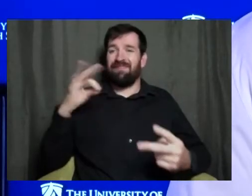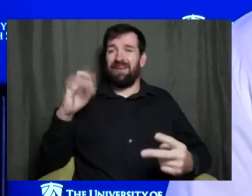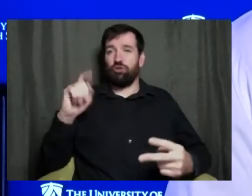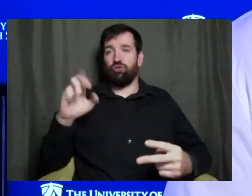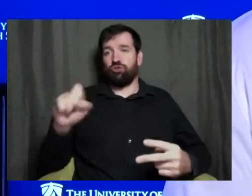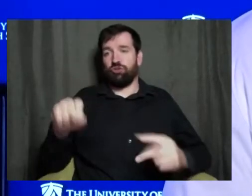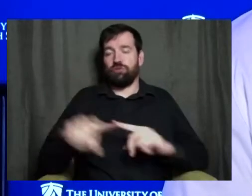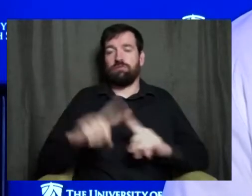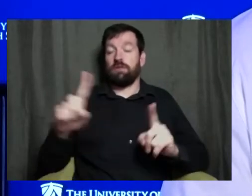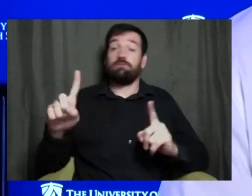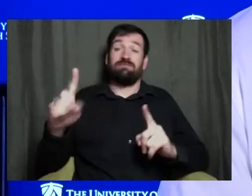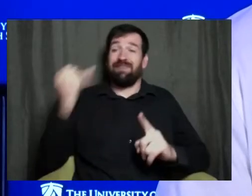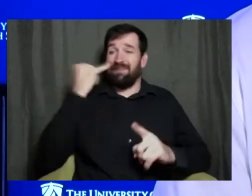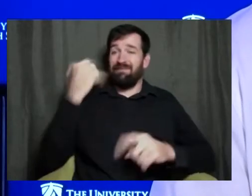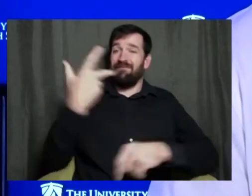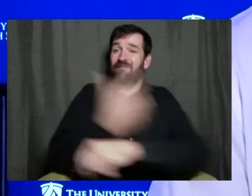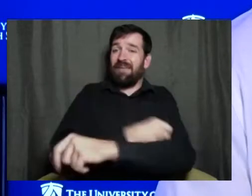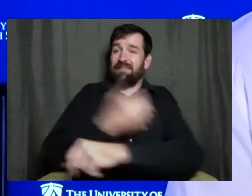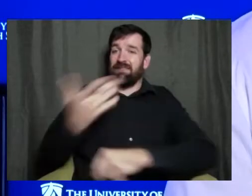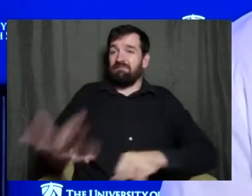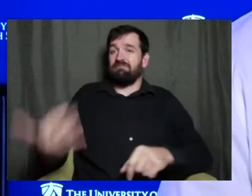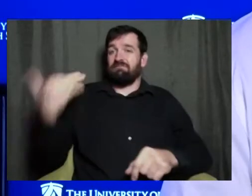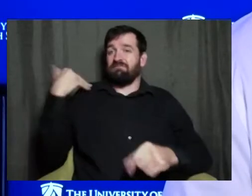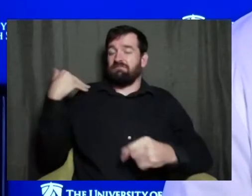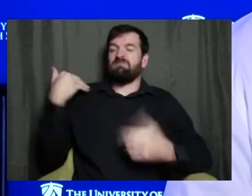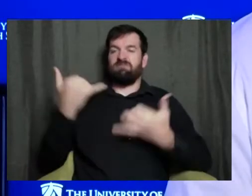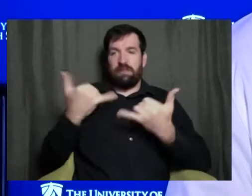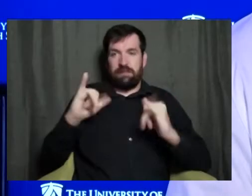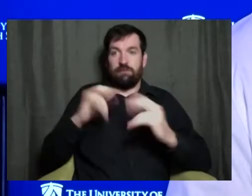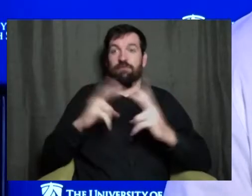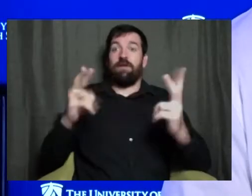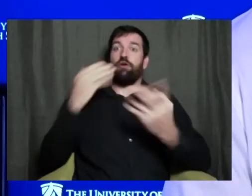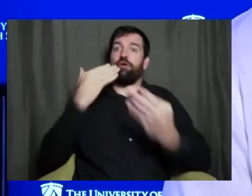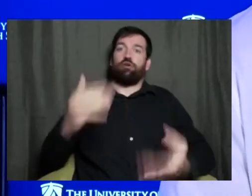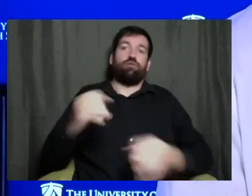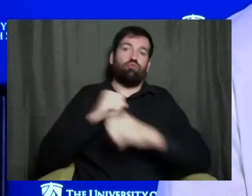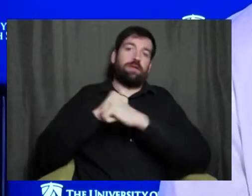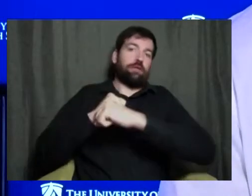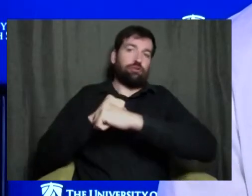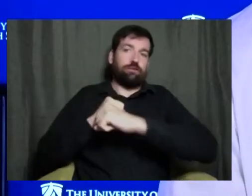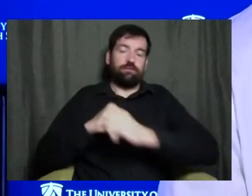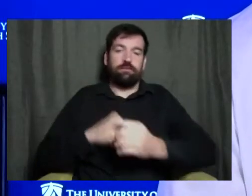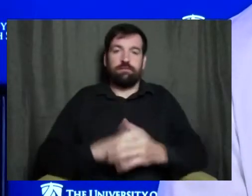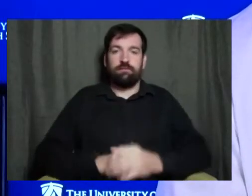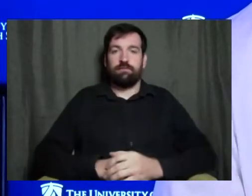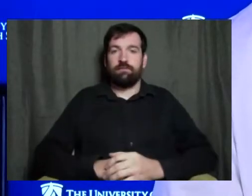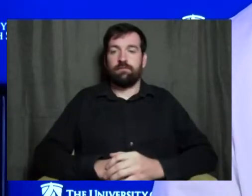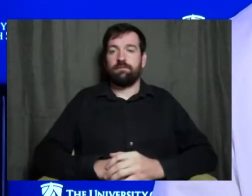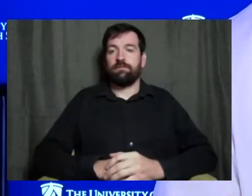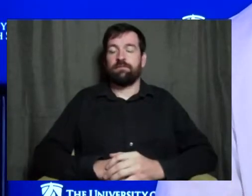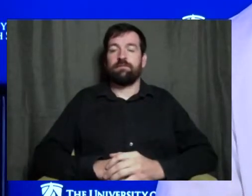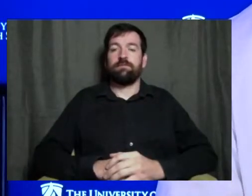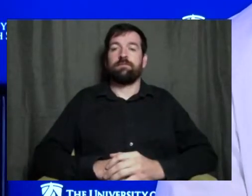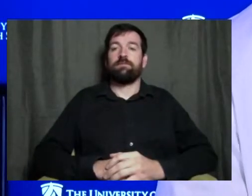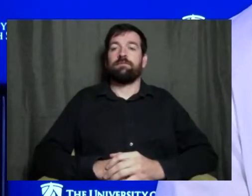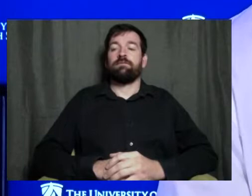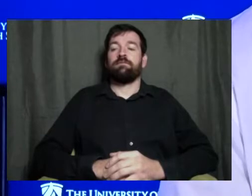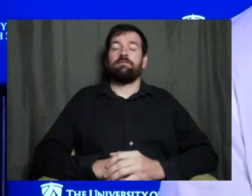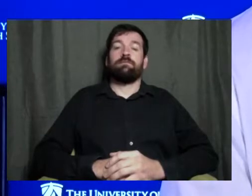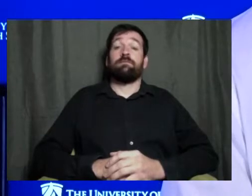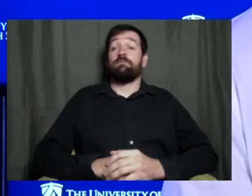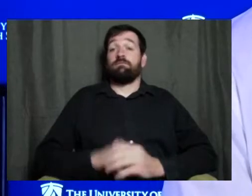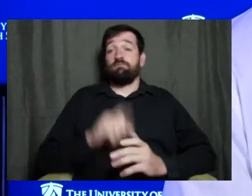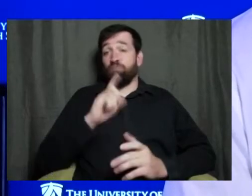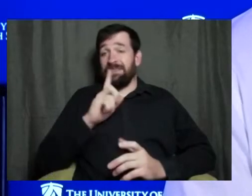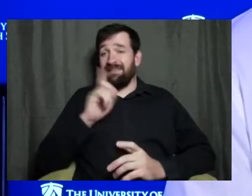vaccinated early on in the year, you still have very good protection against hospitalization, severe disease, and death. And really, that is